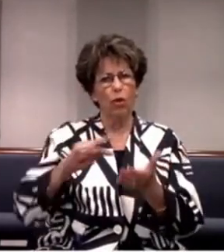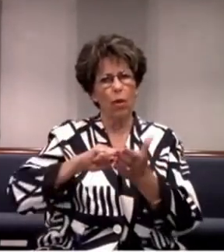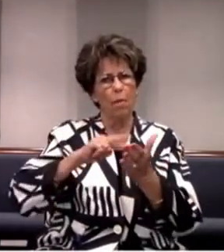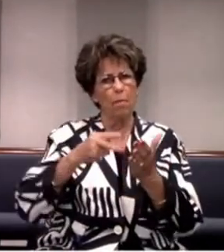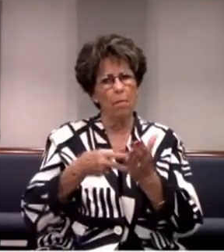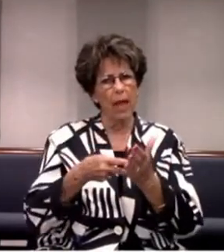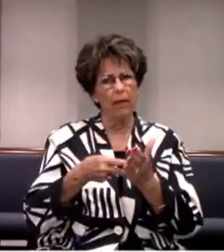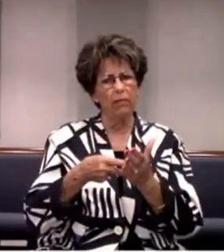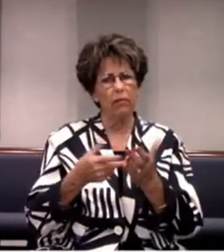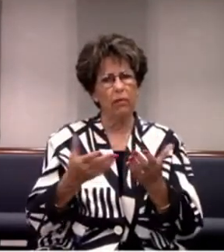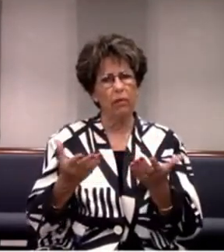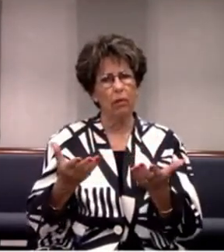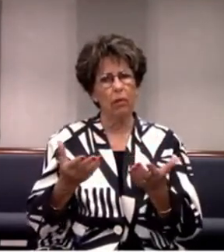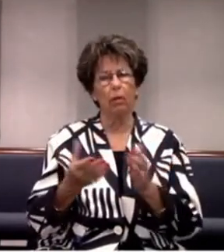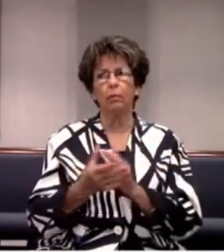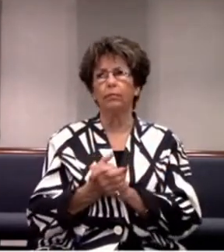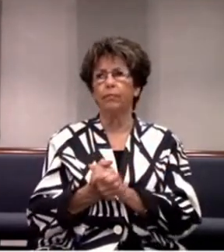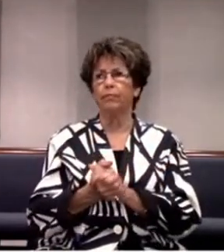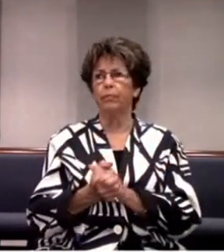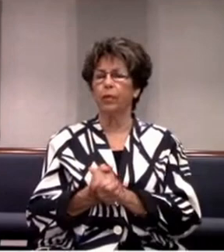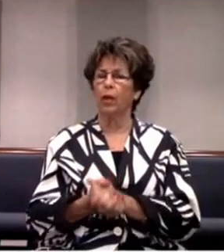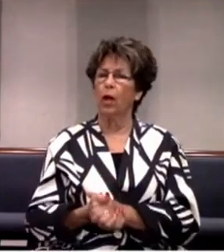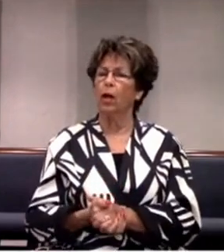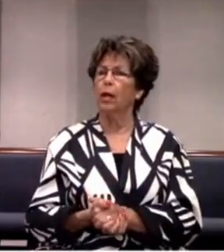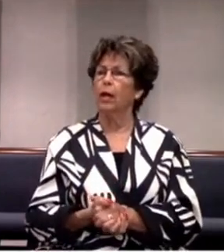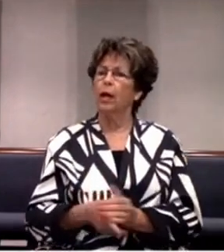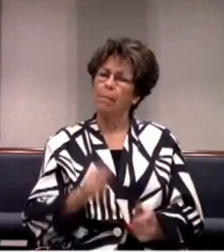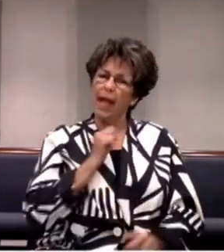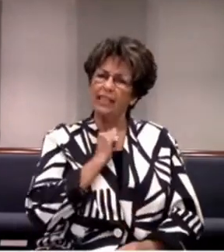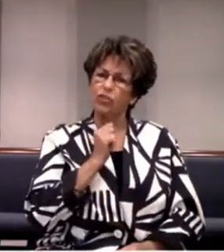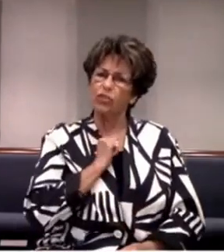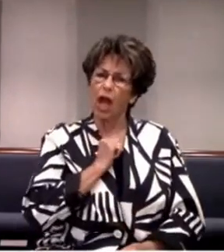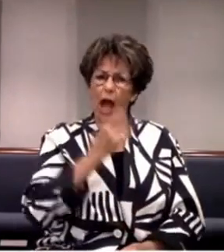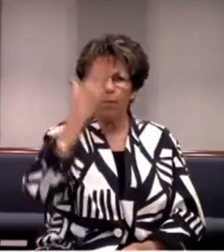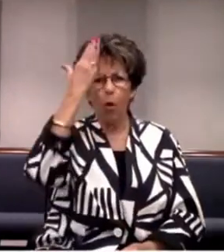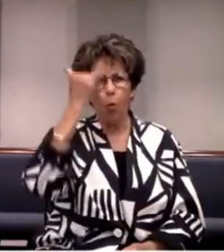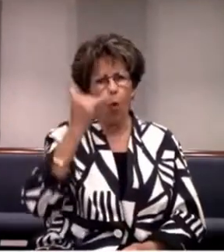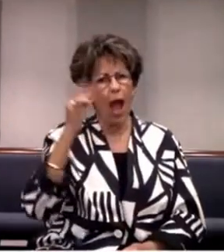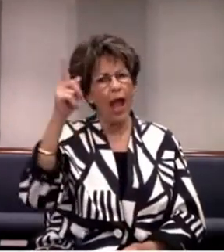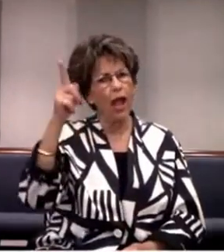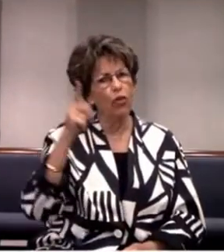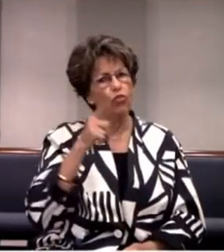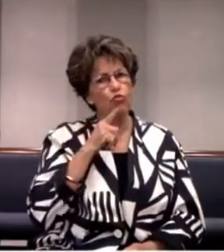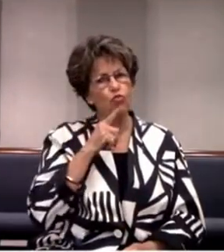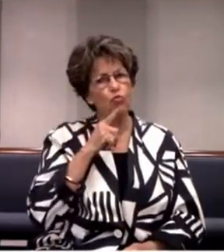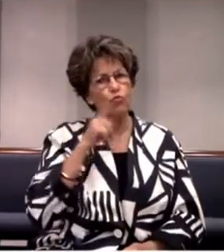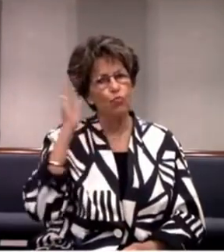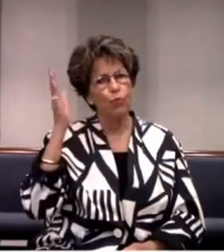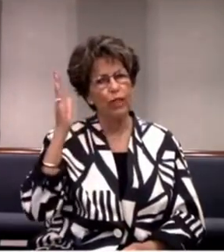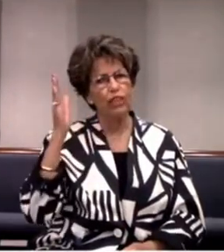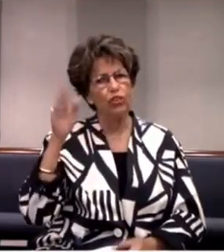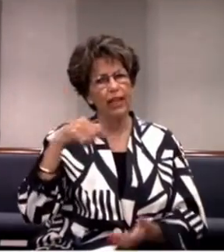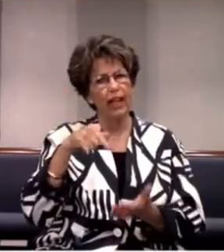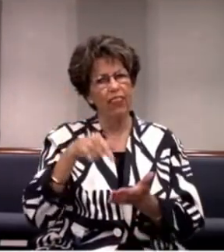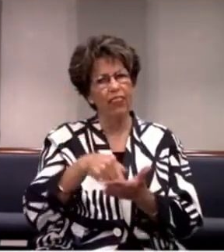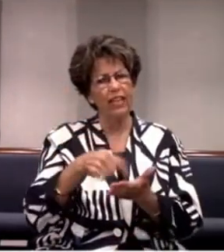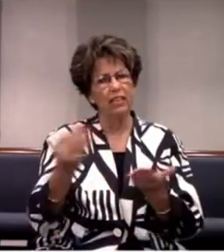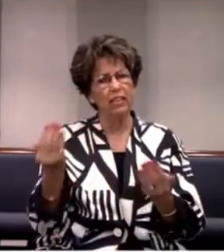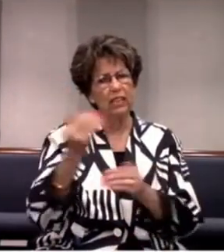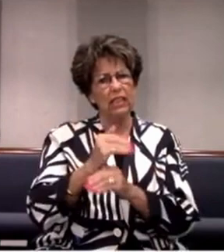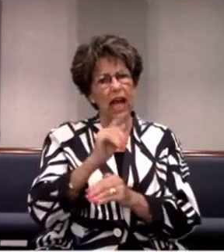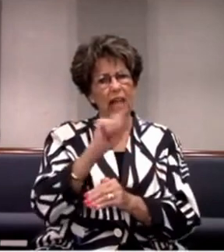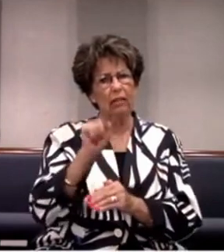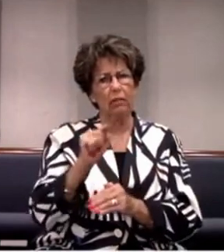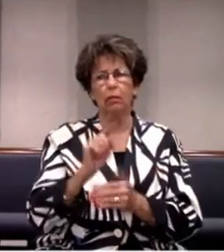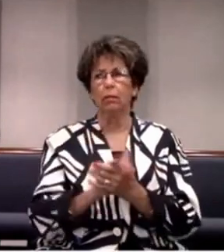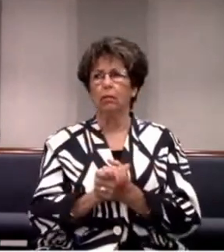why would you preach this to us tonight? Because this baptism of the Holy Ghost had to